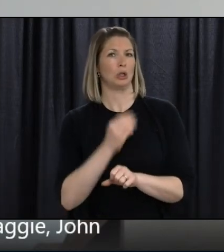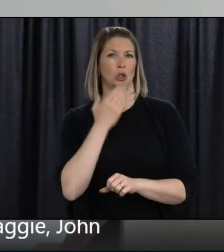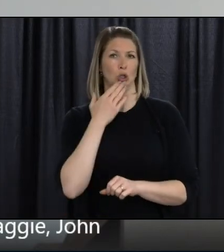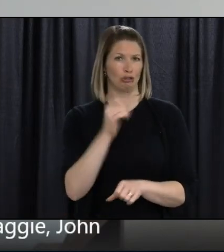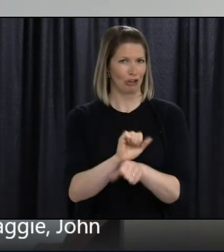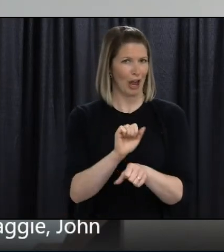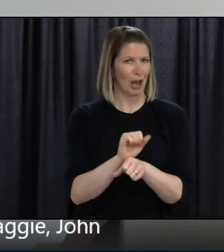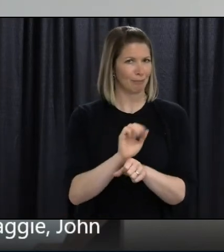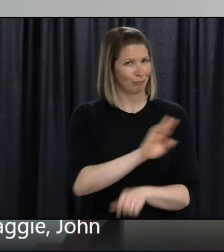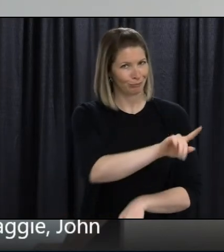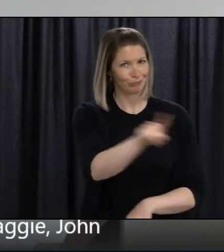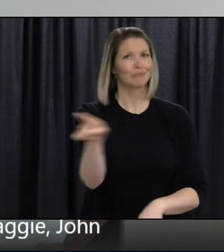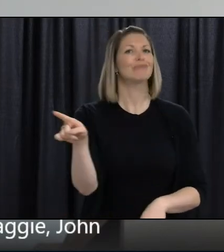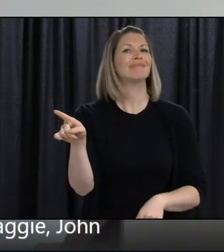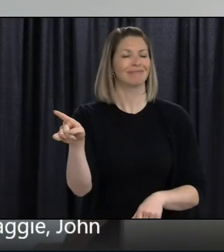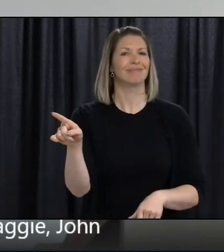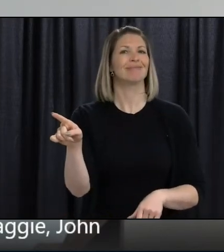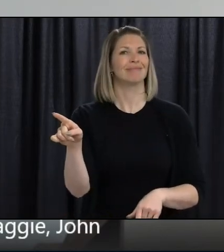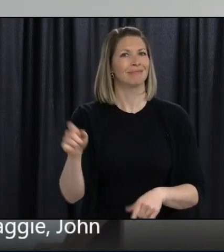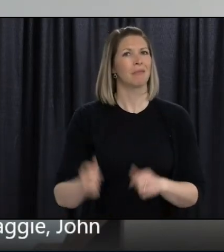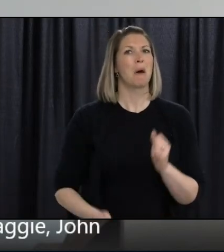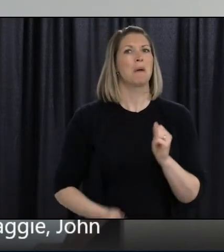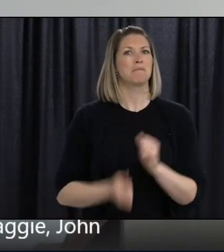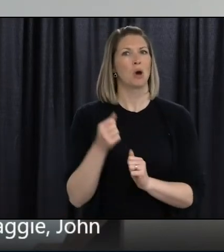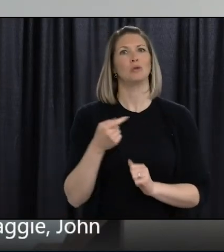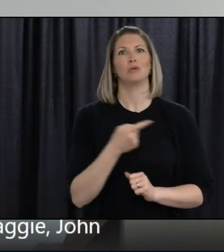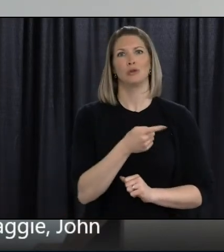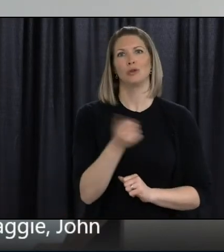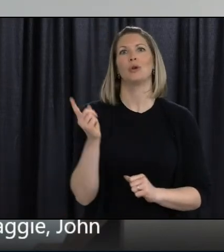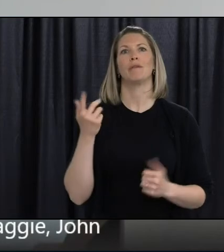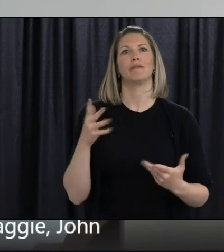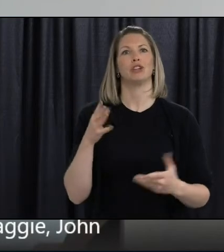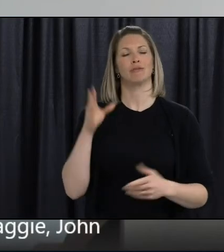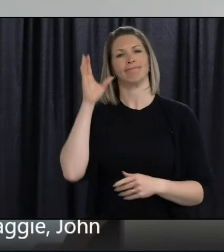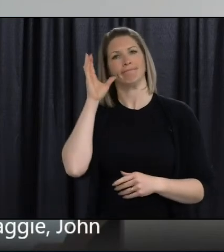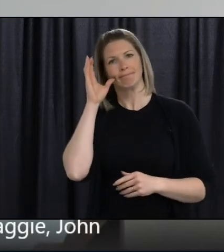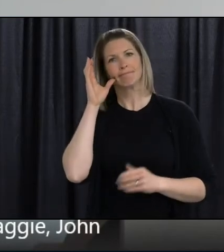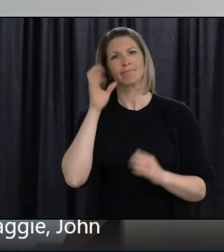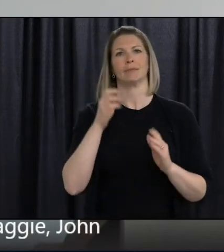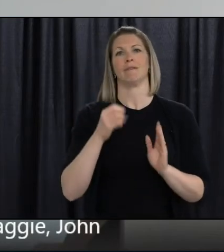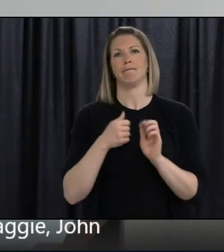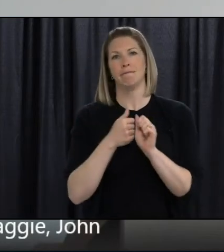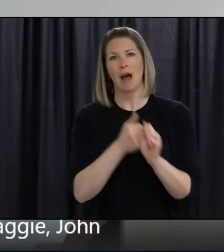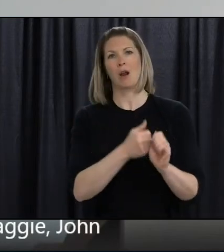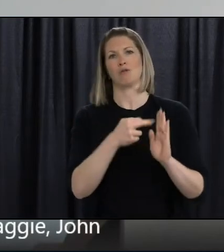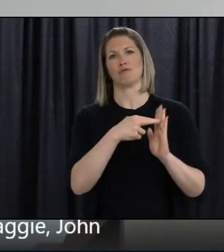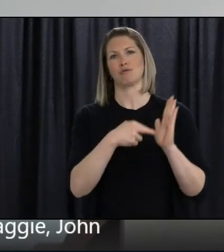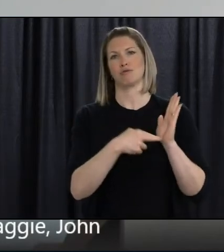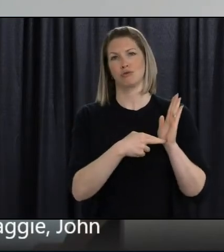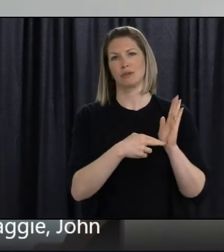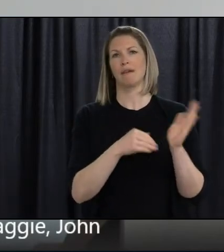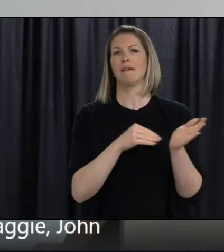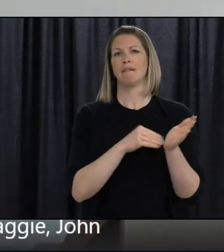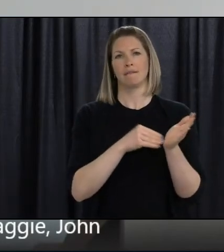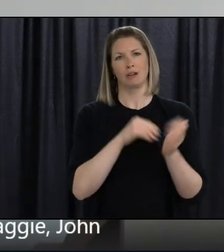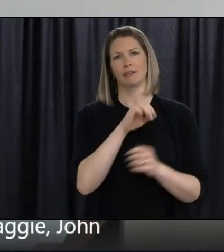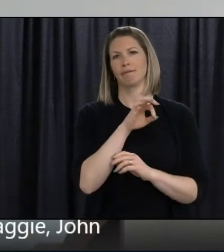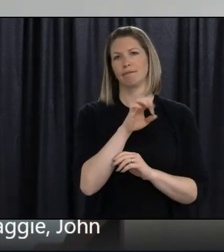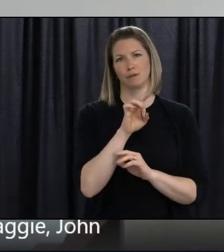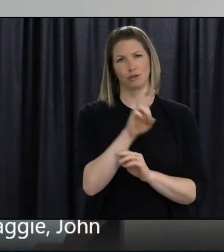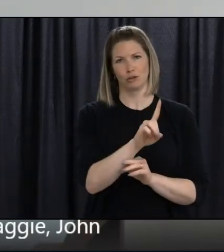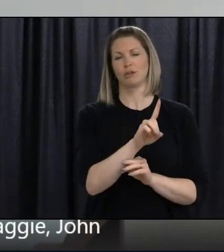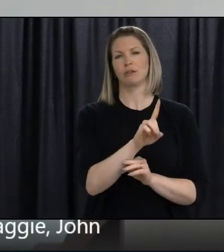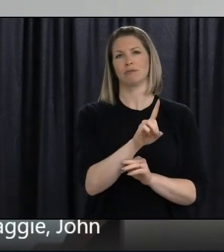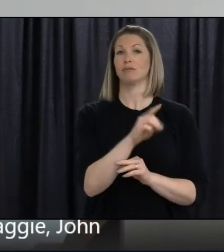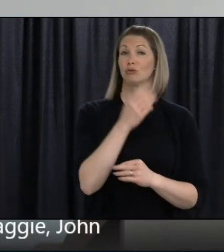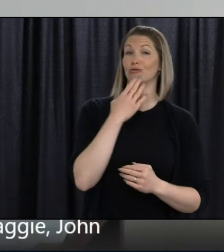got us here. The vast majority of you have listened to Dr. Fitzgerald's guidance and orders and recommendations.